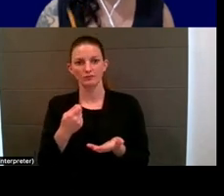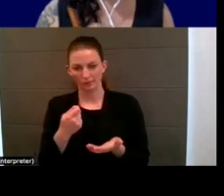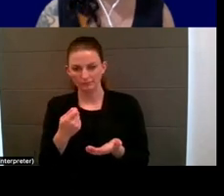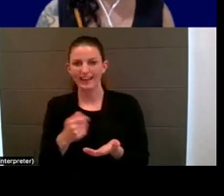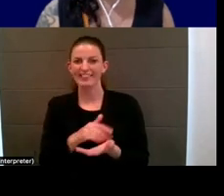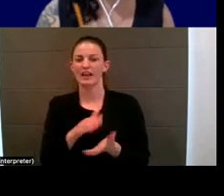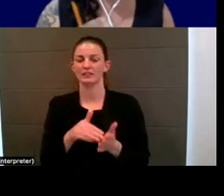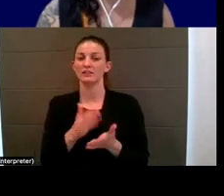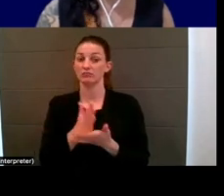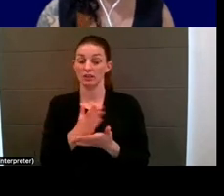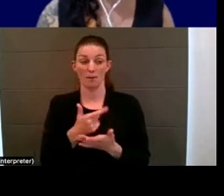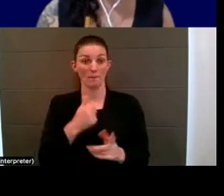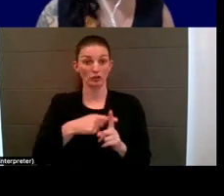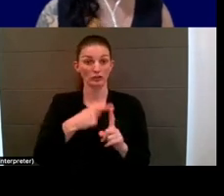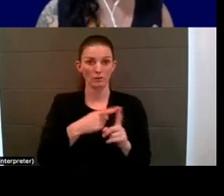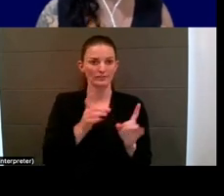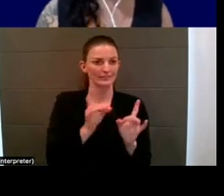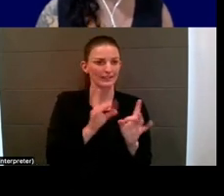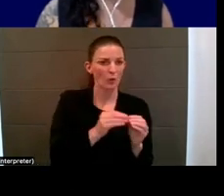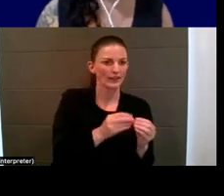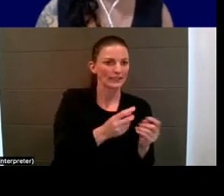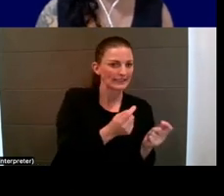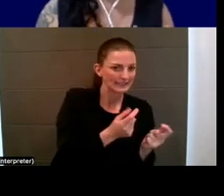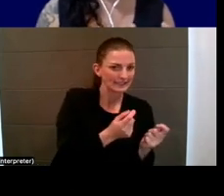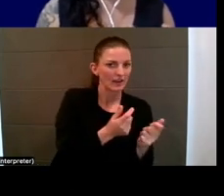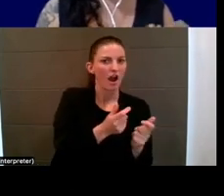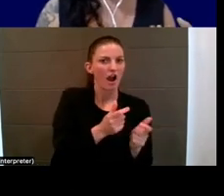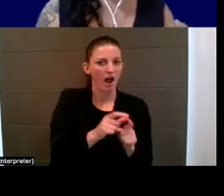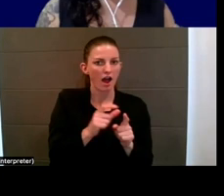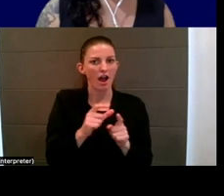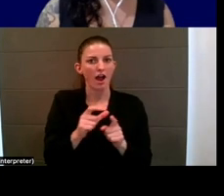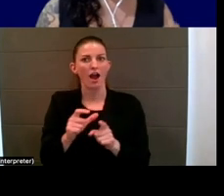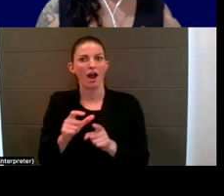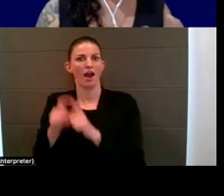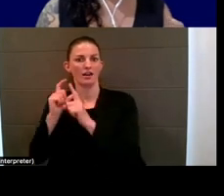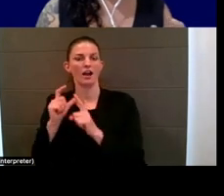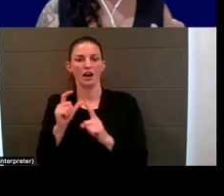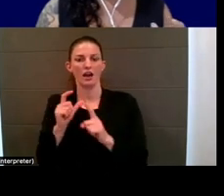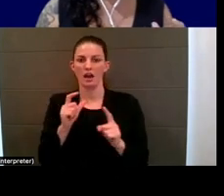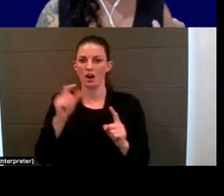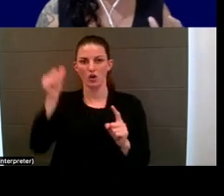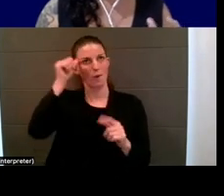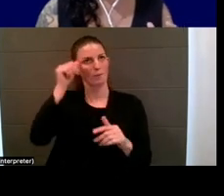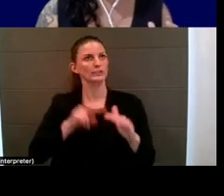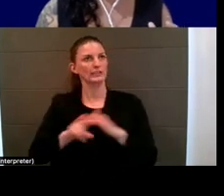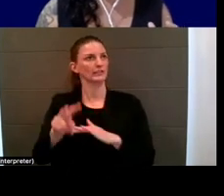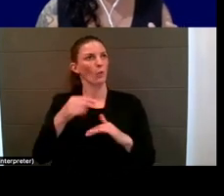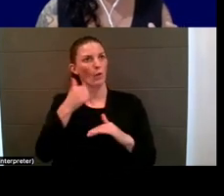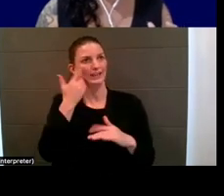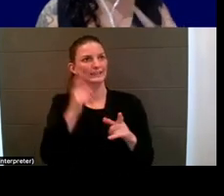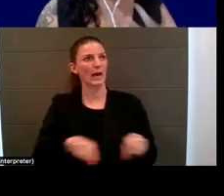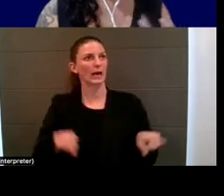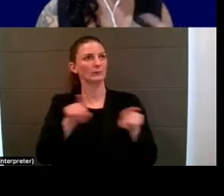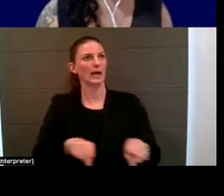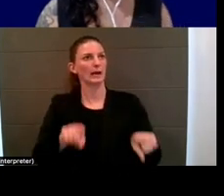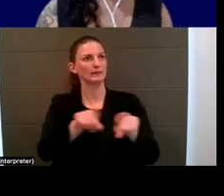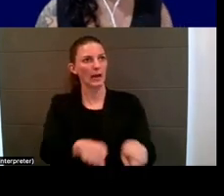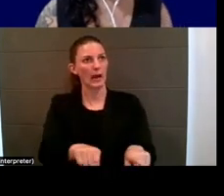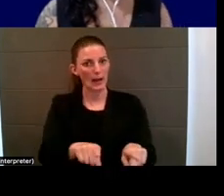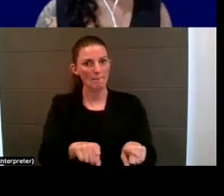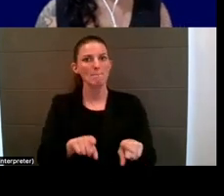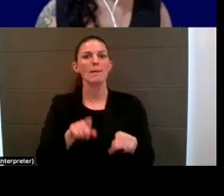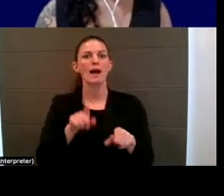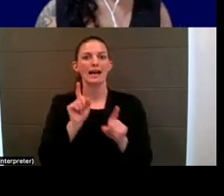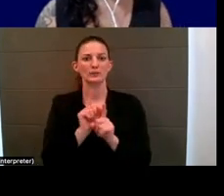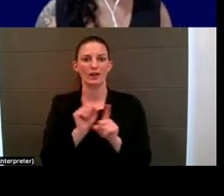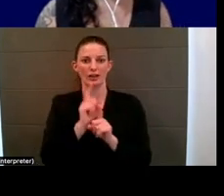predictable because the routine, the order of the foods is always the same, but it allows skill building in a safe space, minimizing fatigue.